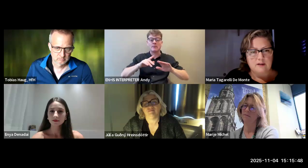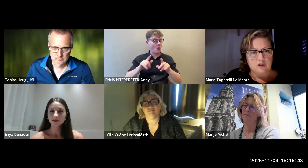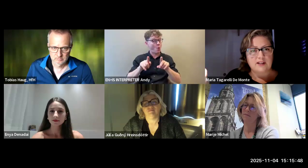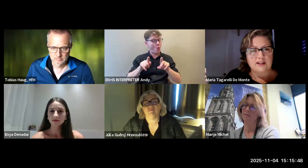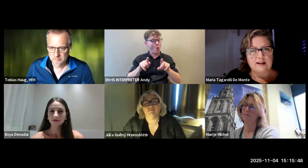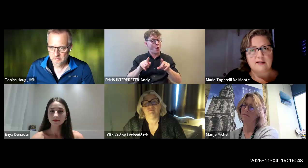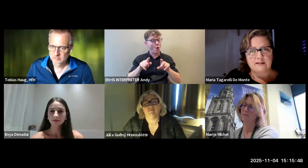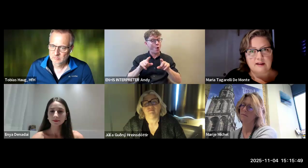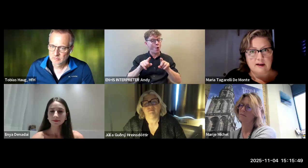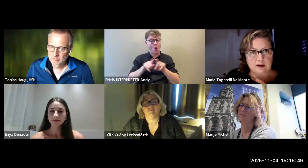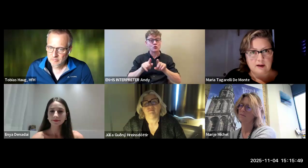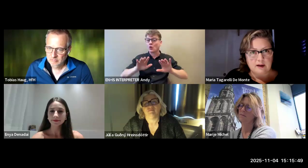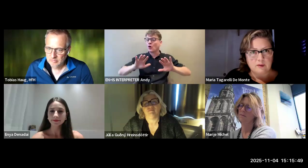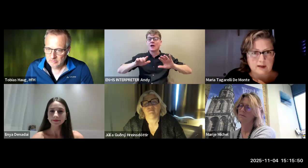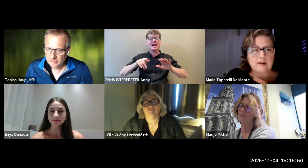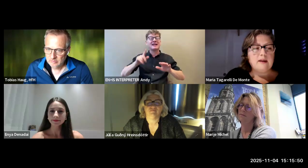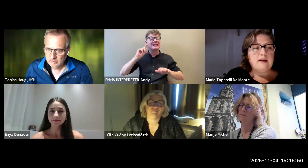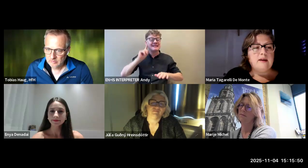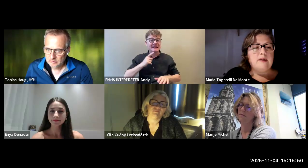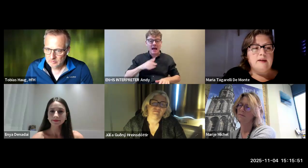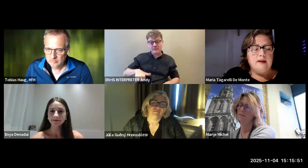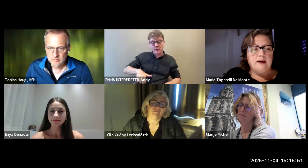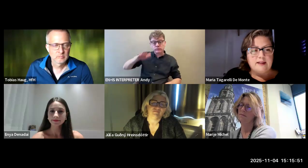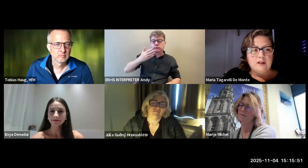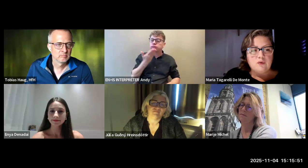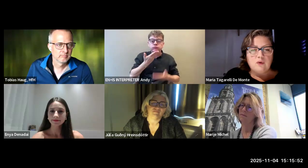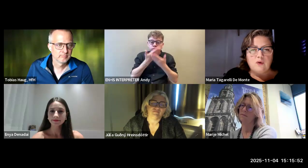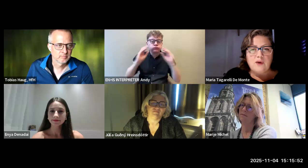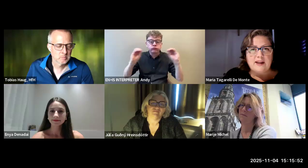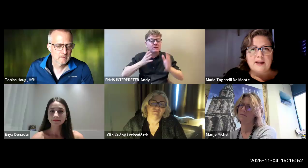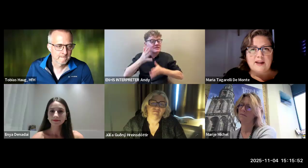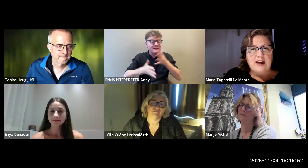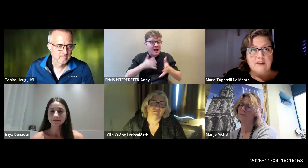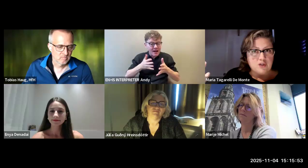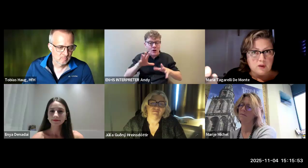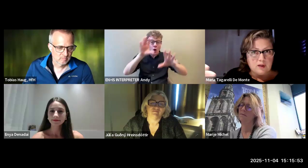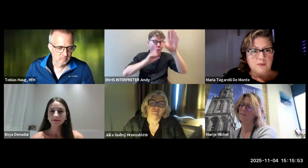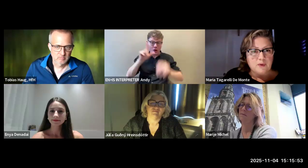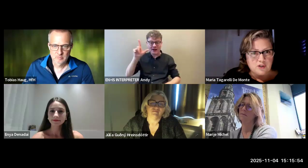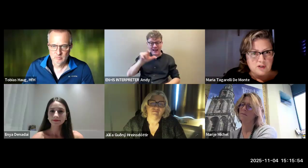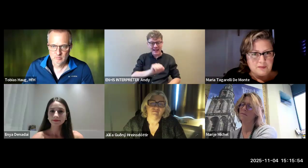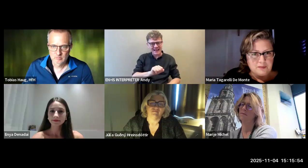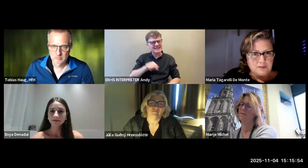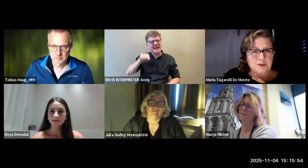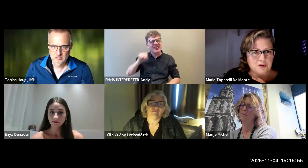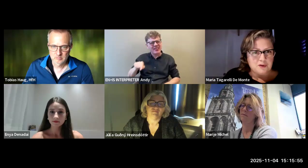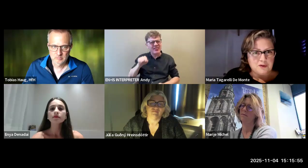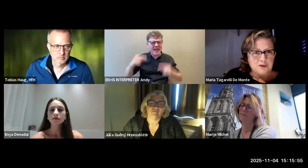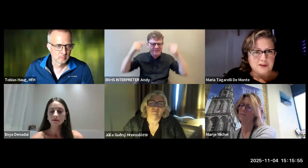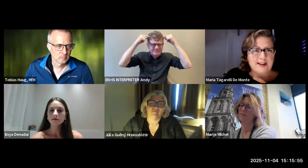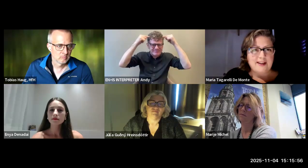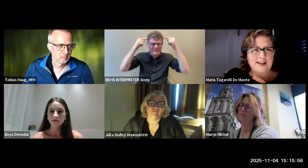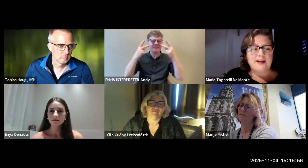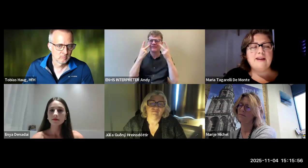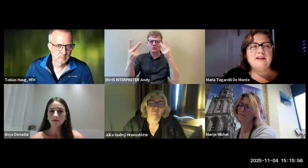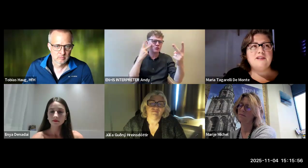with learning Italian Sign Language, okay? They do already have a visual approach to the